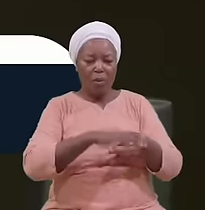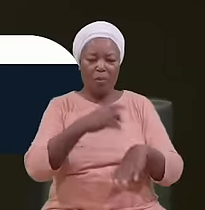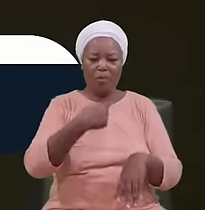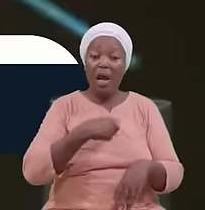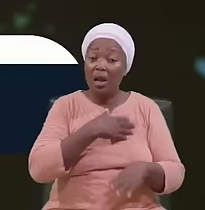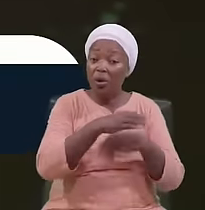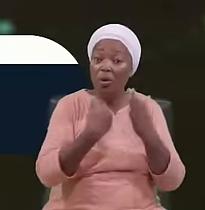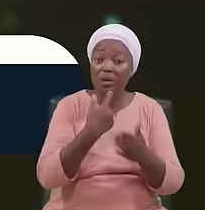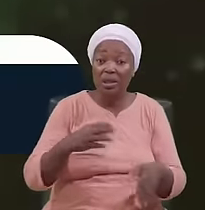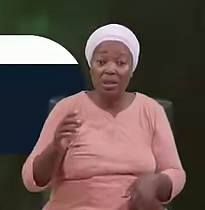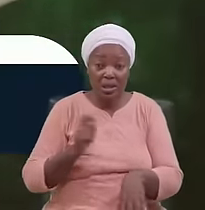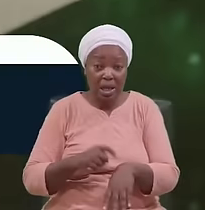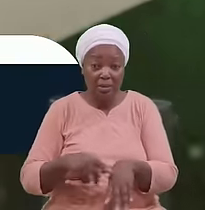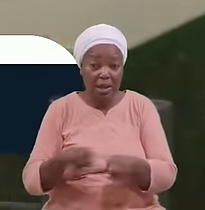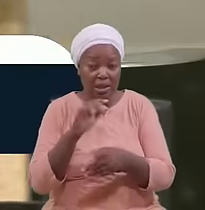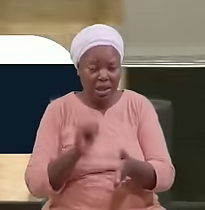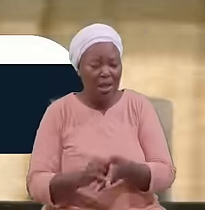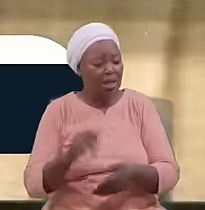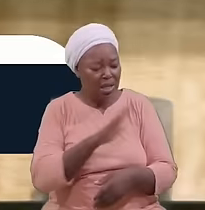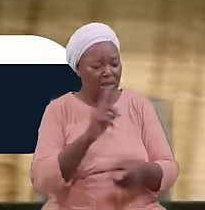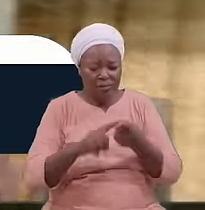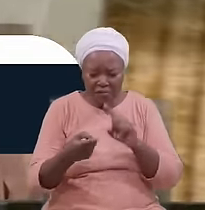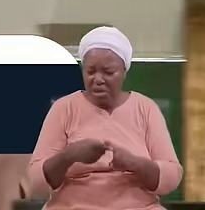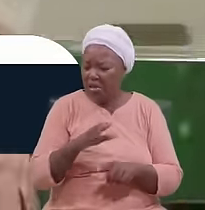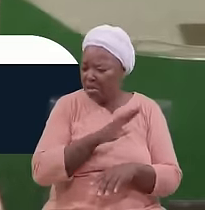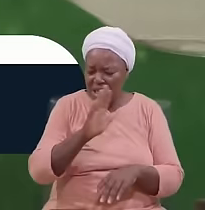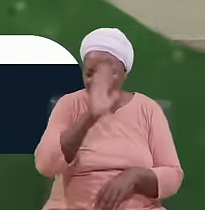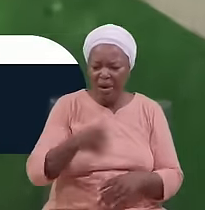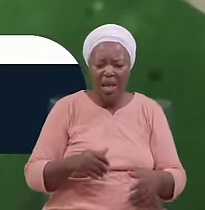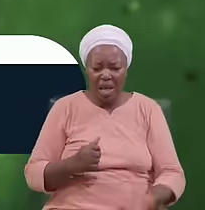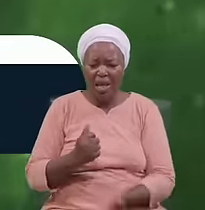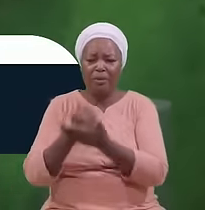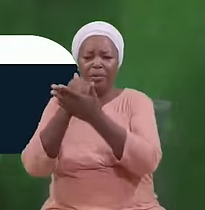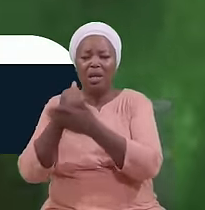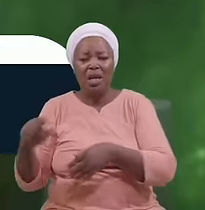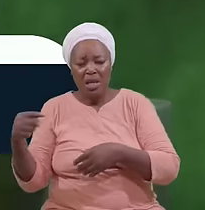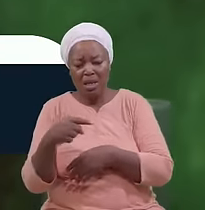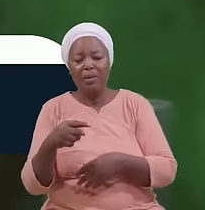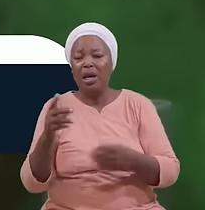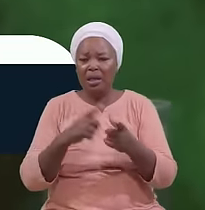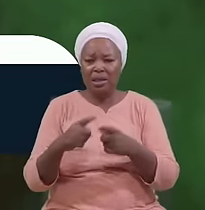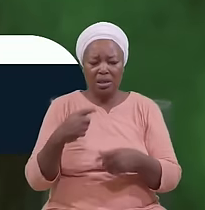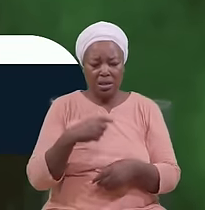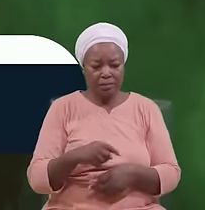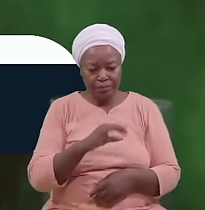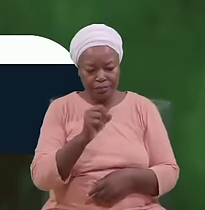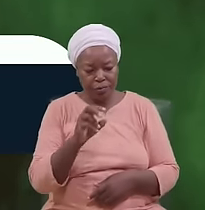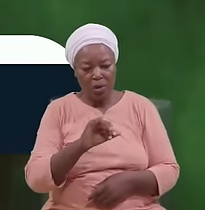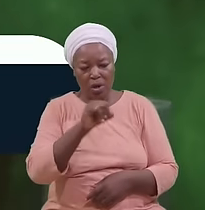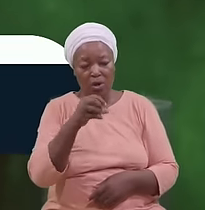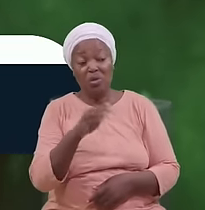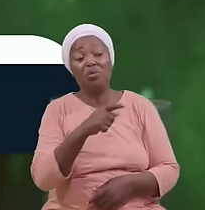time, and when his friends came, his friends, they didn't help the matter. They said, Job, you think you